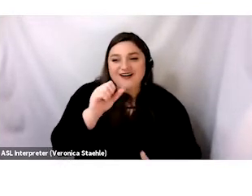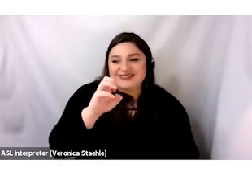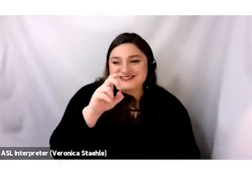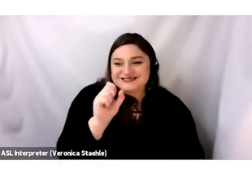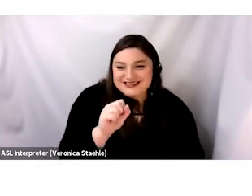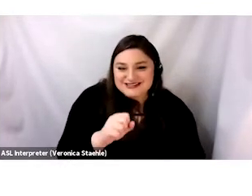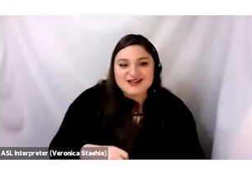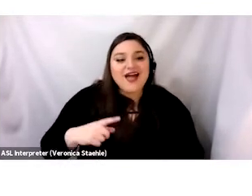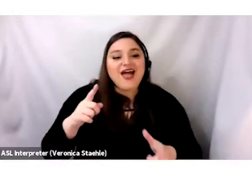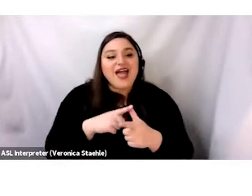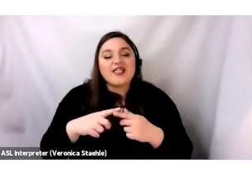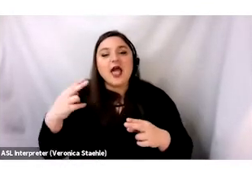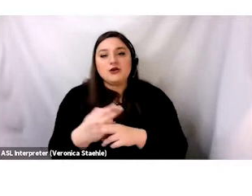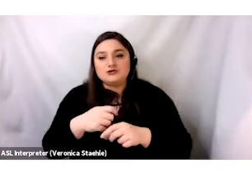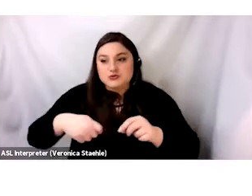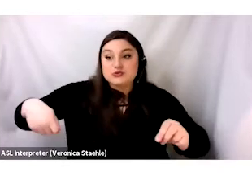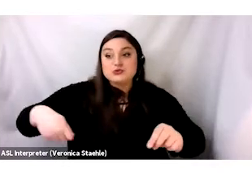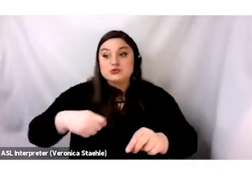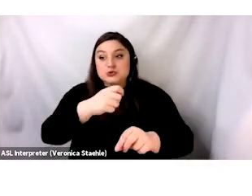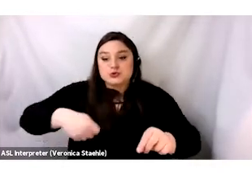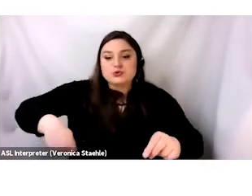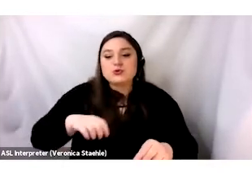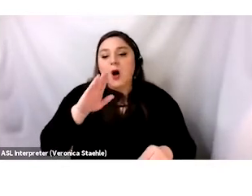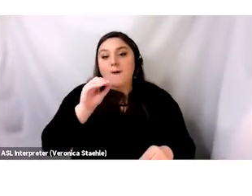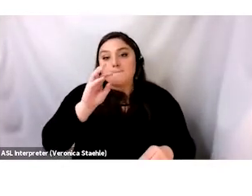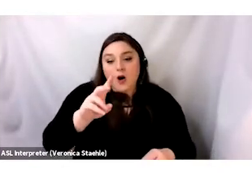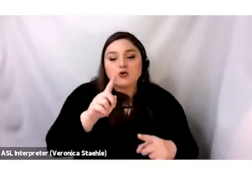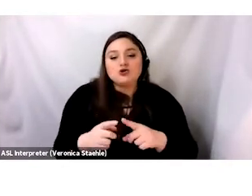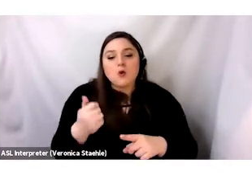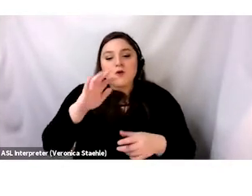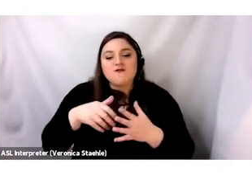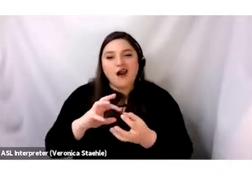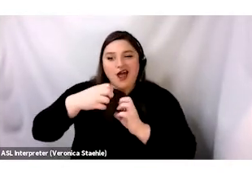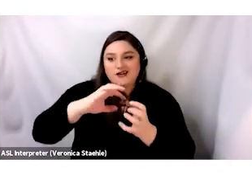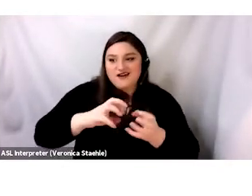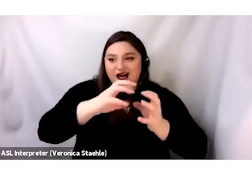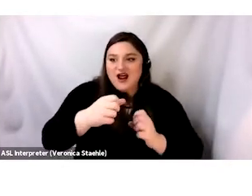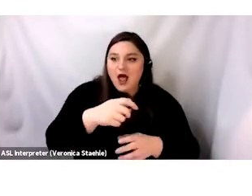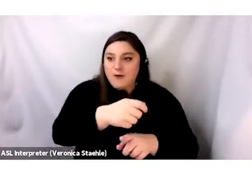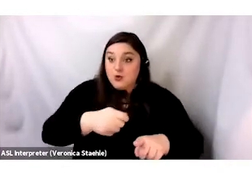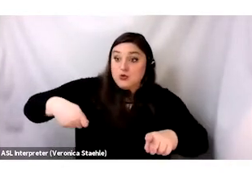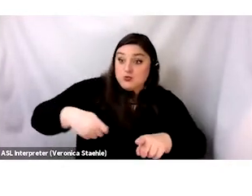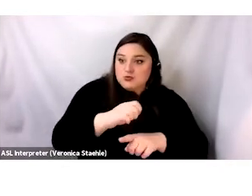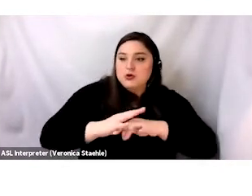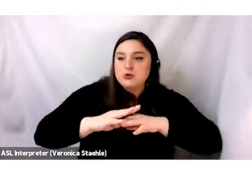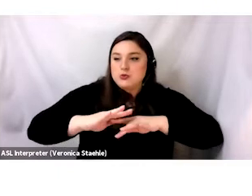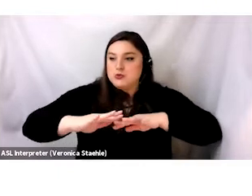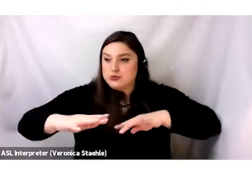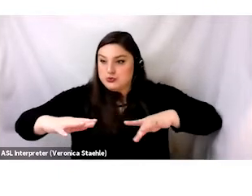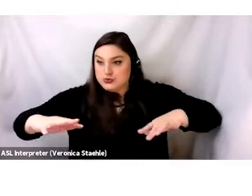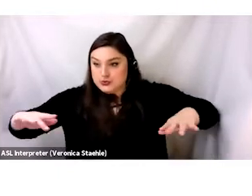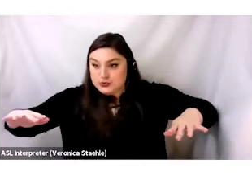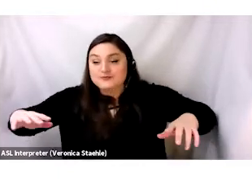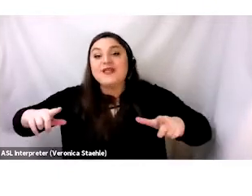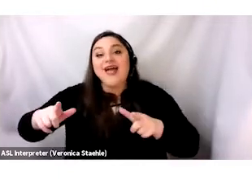and the knots. So another tool was created for this other process. And then it was spun, the fiber was spun